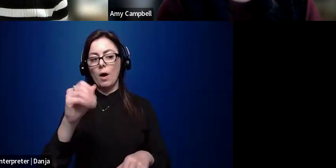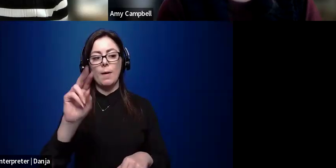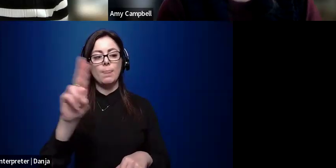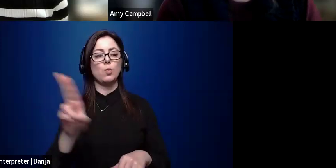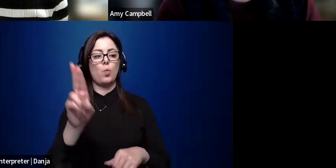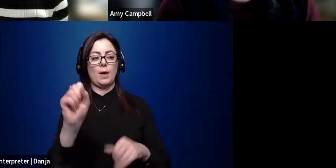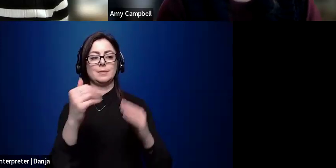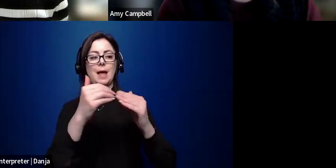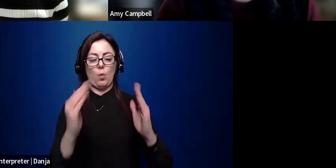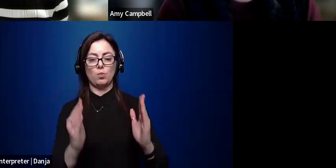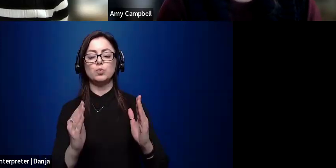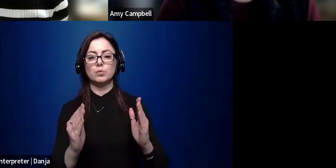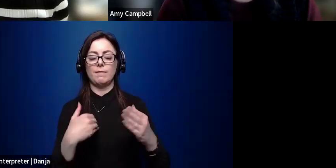House: